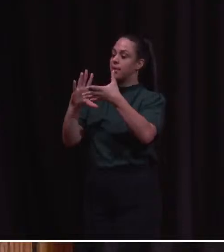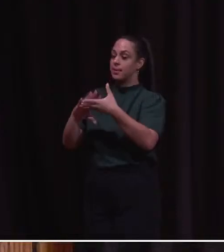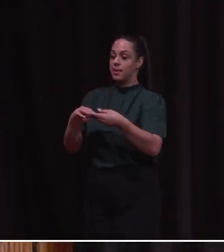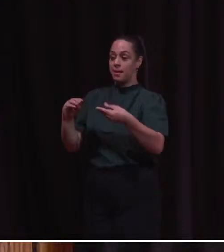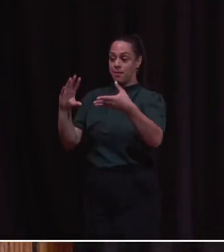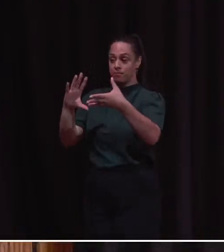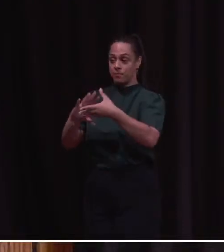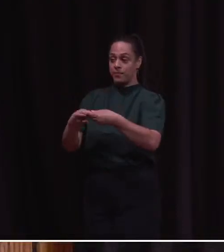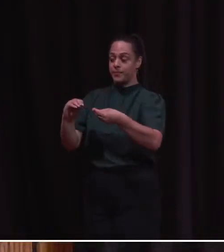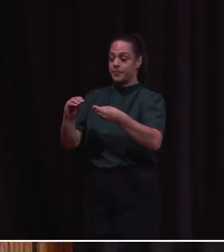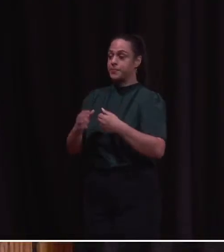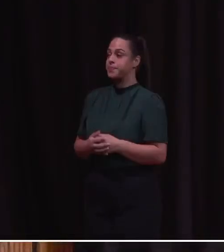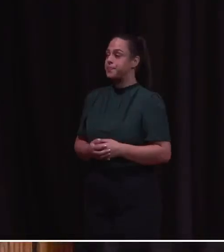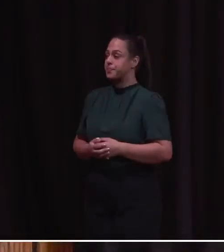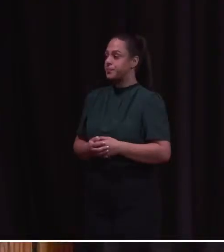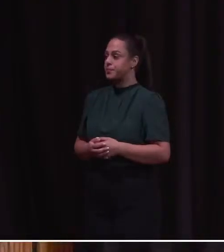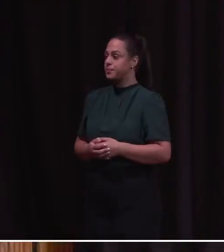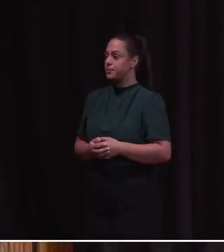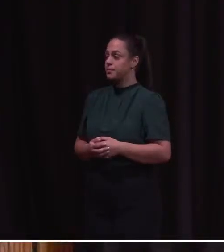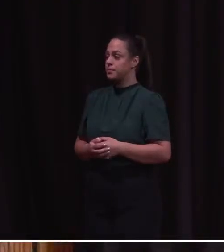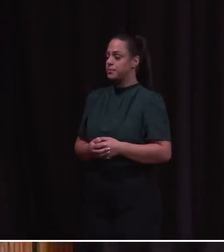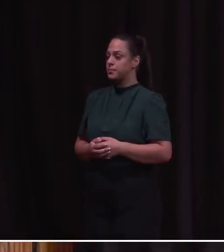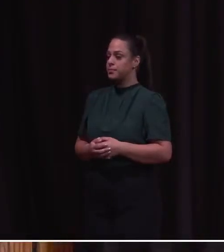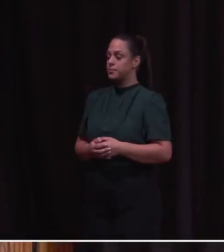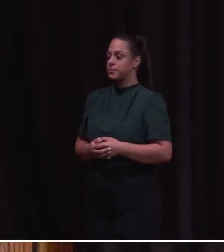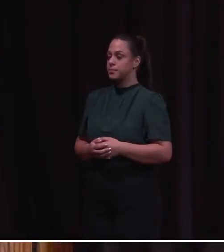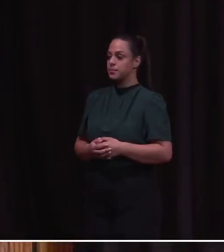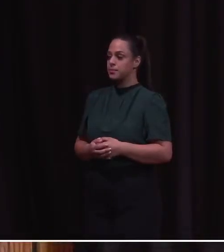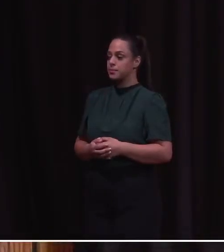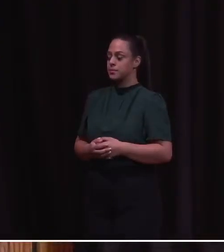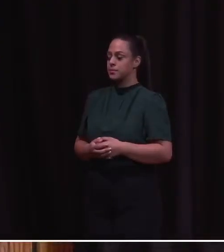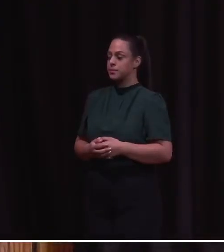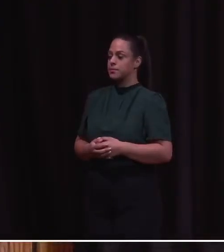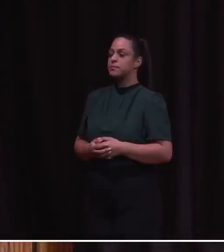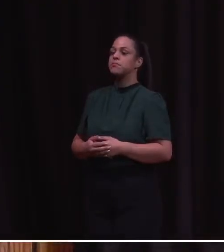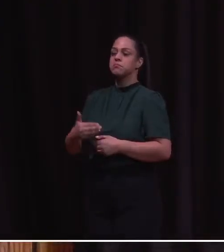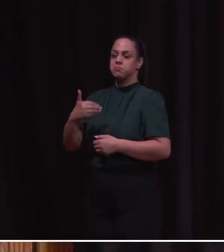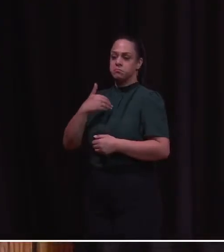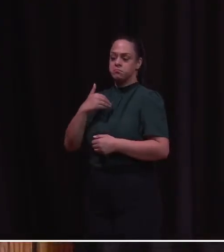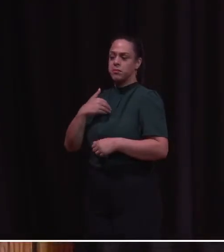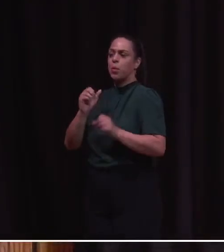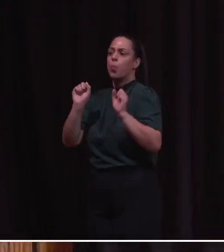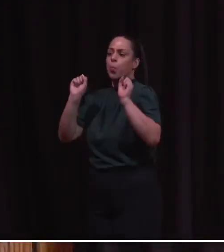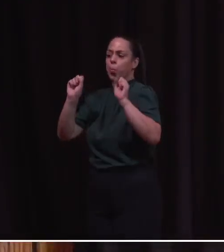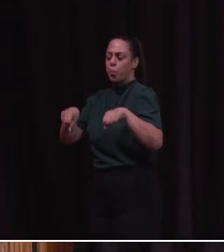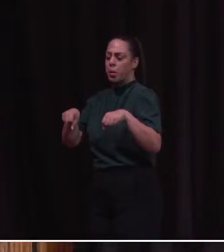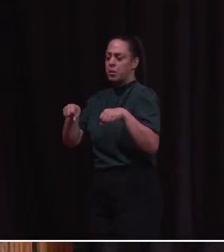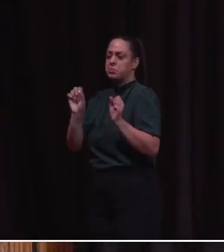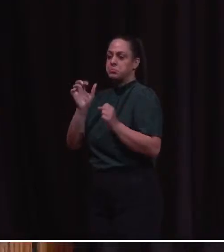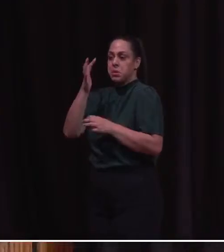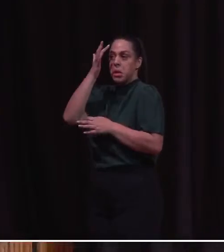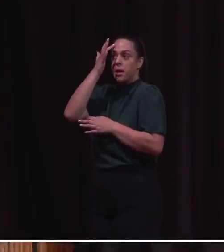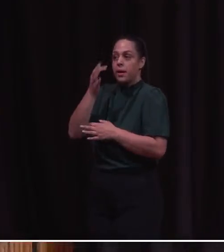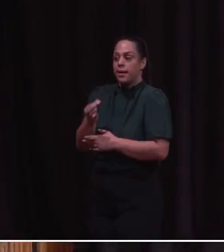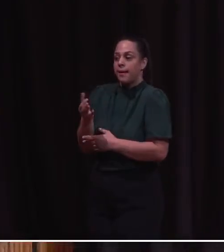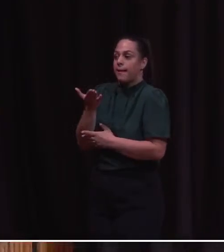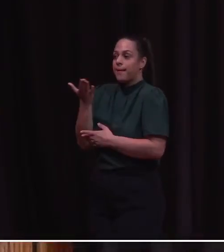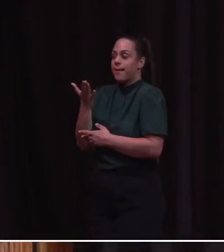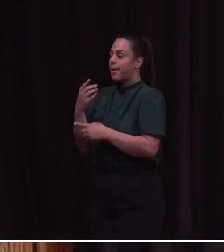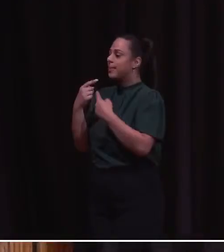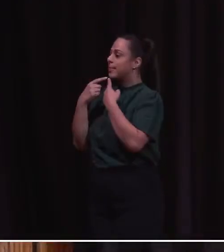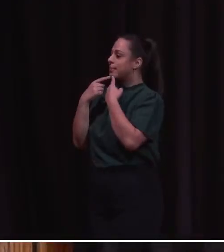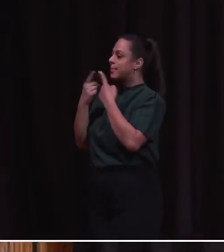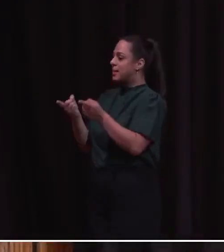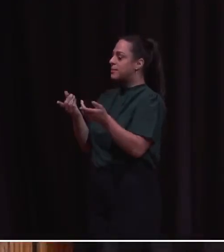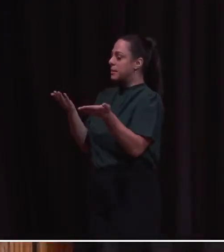holds sway in what people believe and what we believe about ourselves. And one of my favorite quotes here